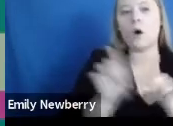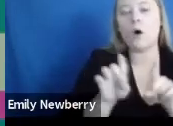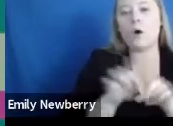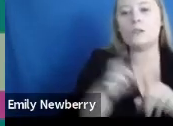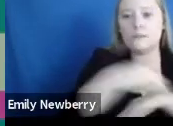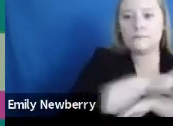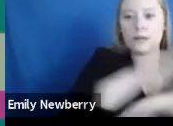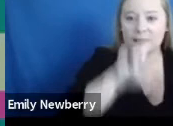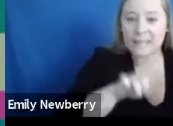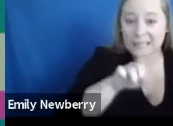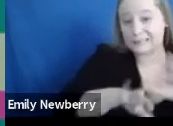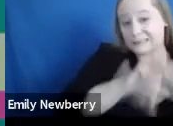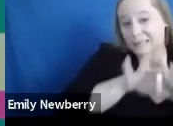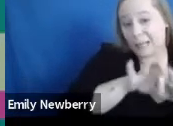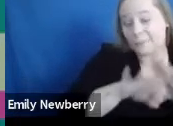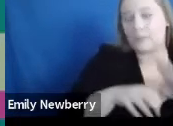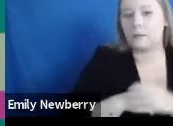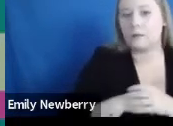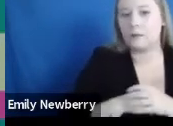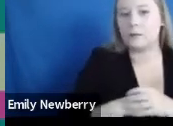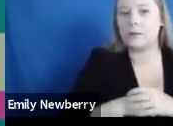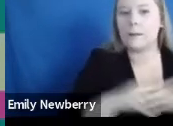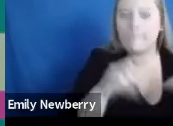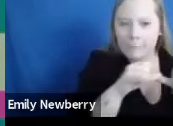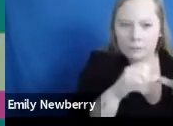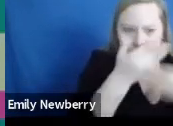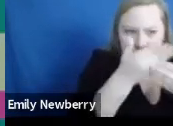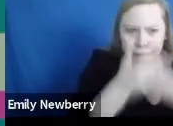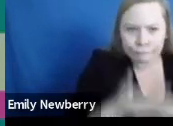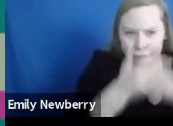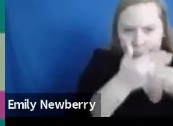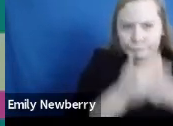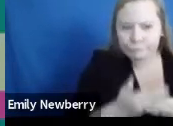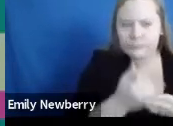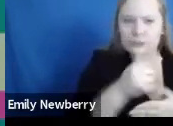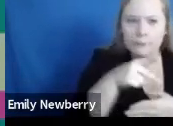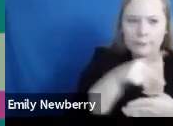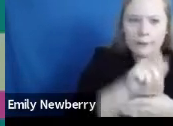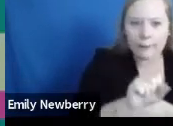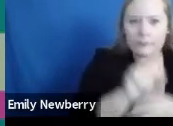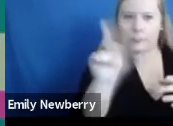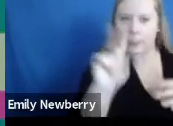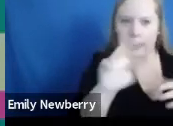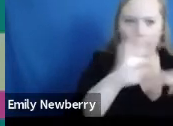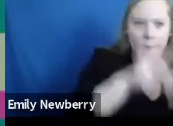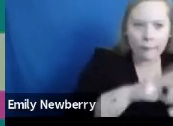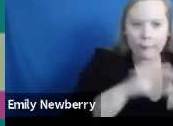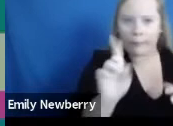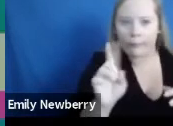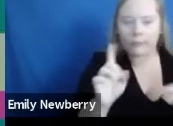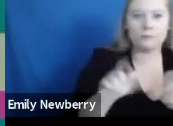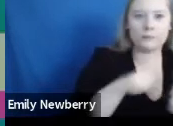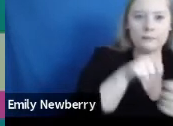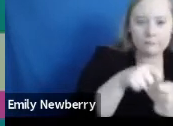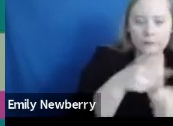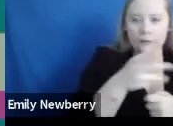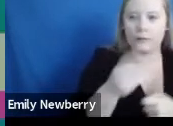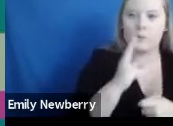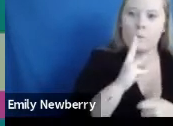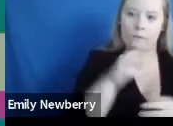testing and sampling to measure and verify, so we get the GPS coordinates, elevation, well diameter, depth of water, total depth, things like